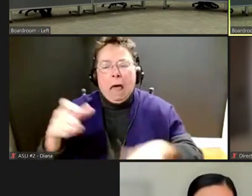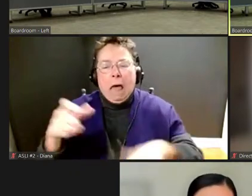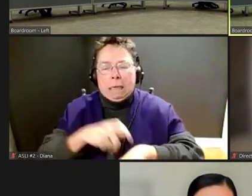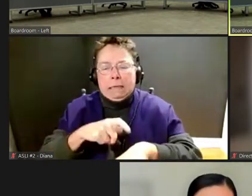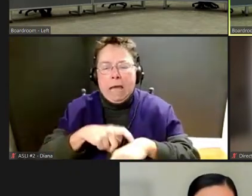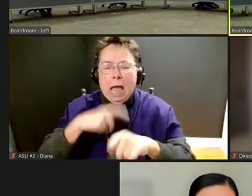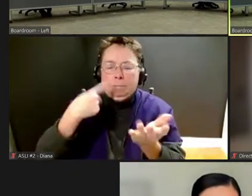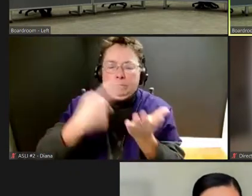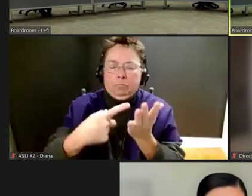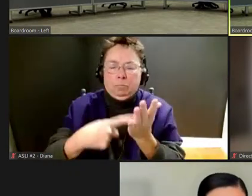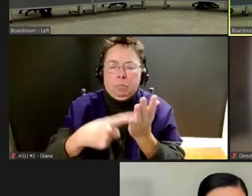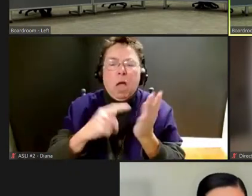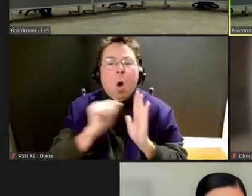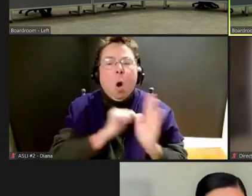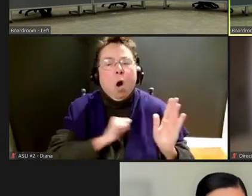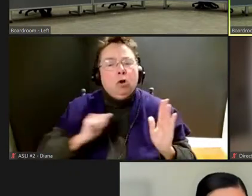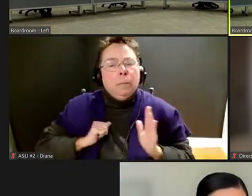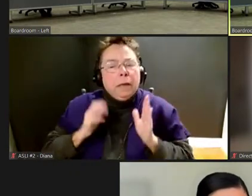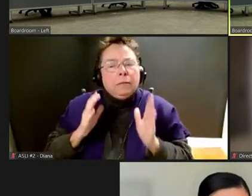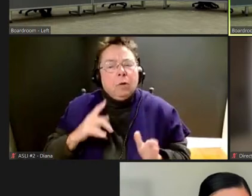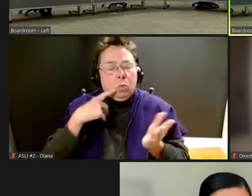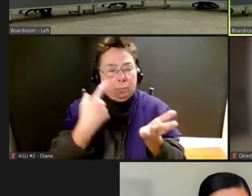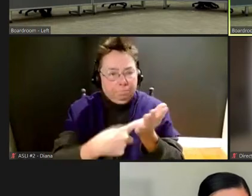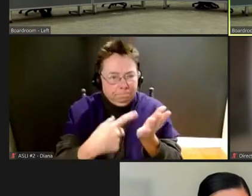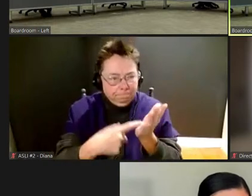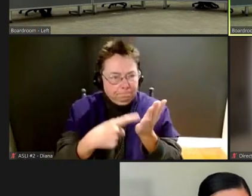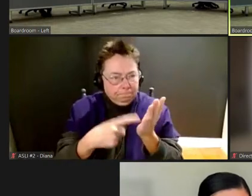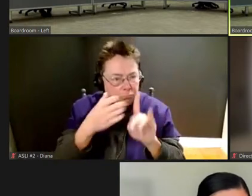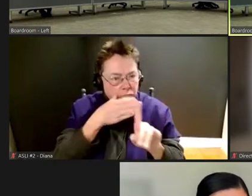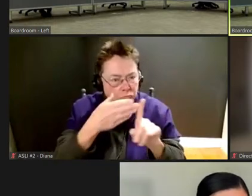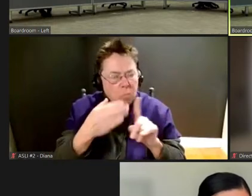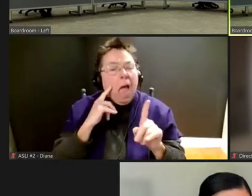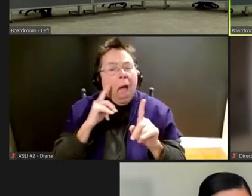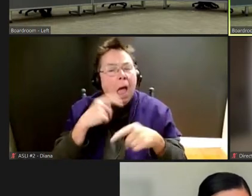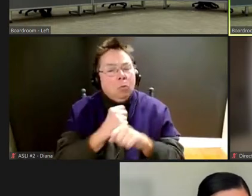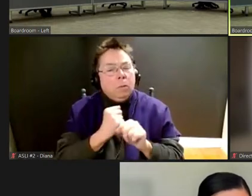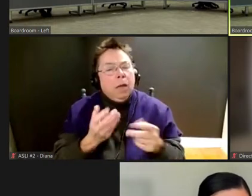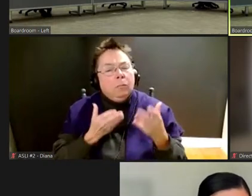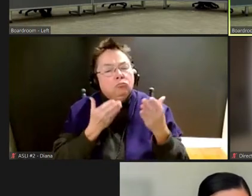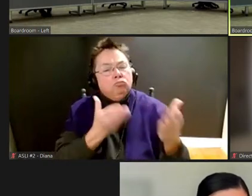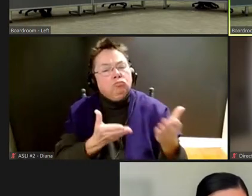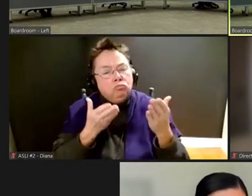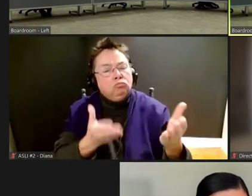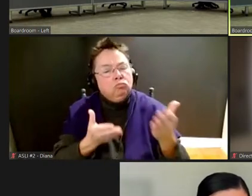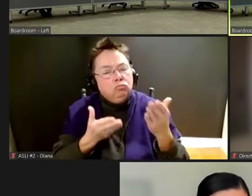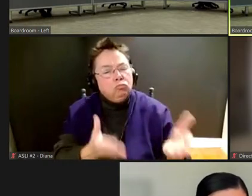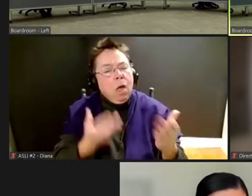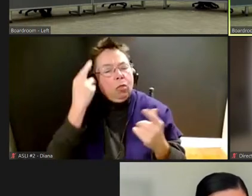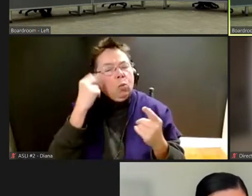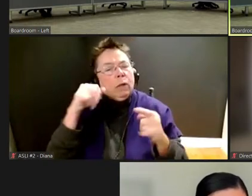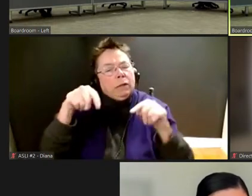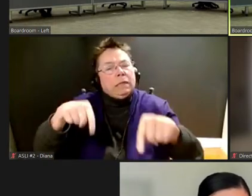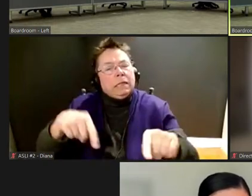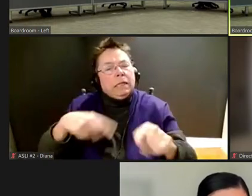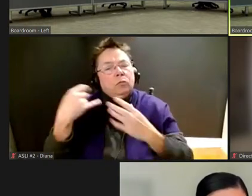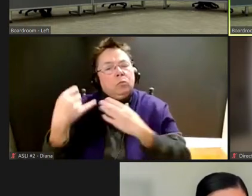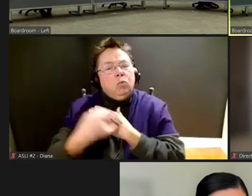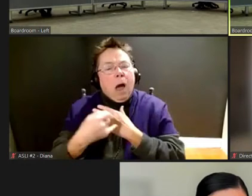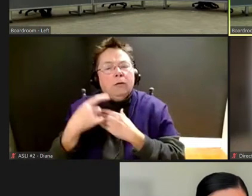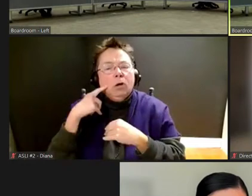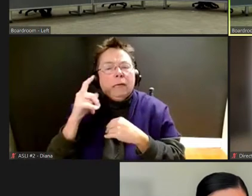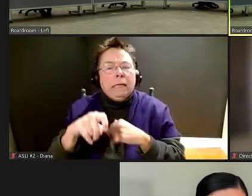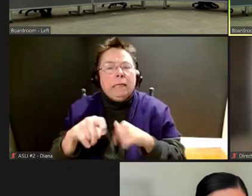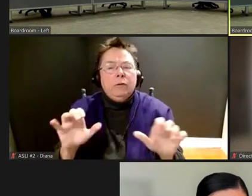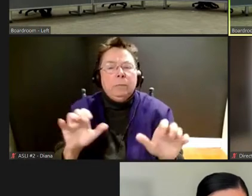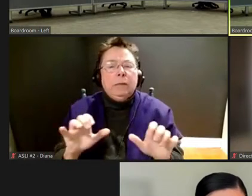the alderman about this project. We certainly have been making the case for why this is a project that needs to be